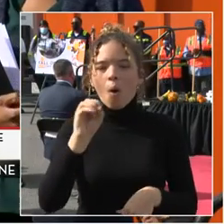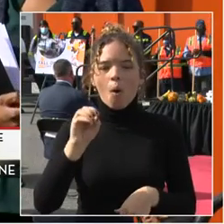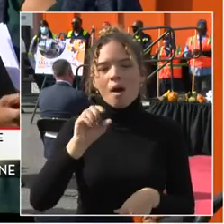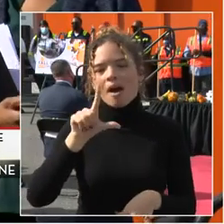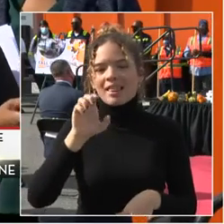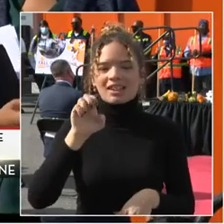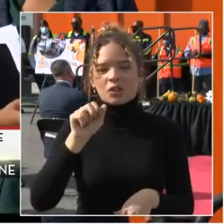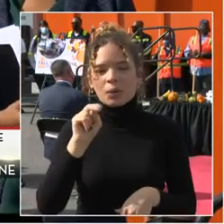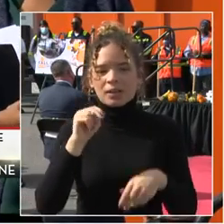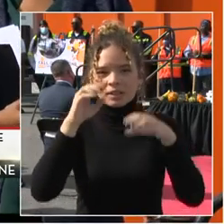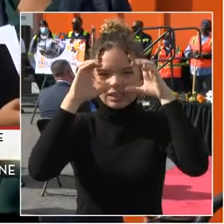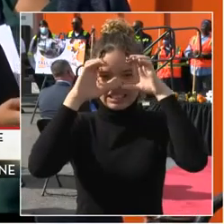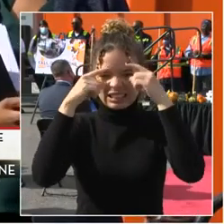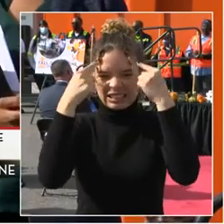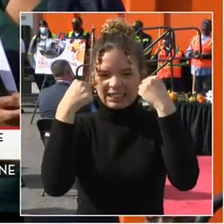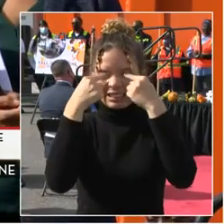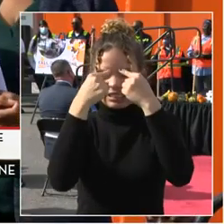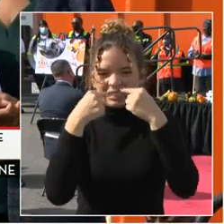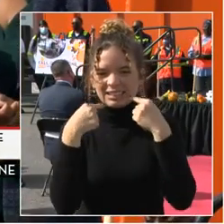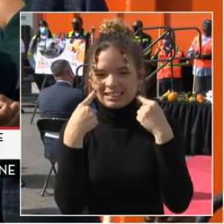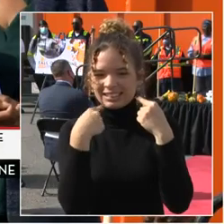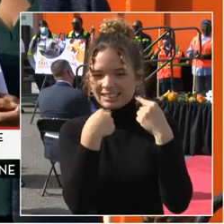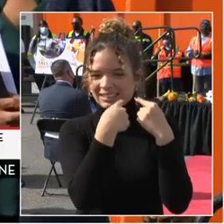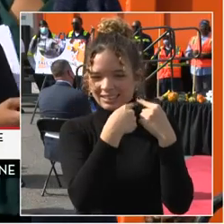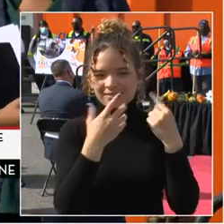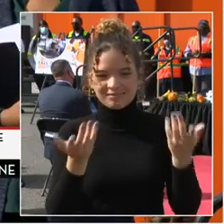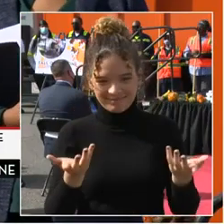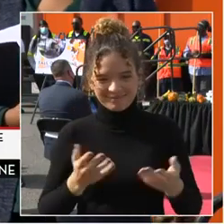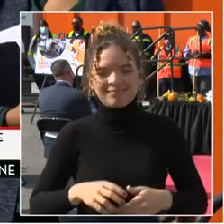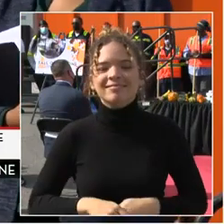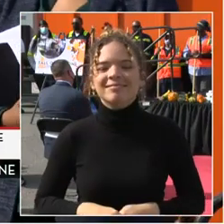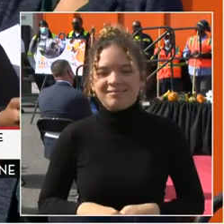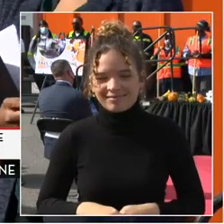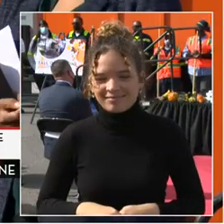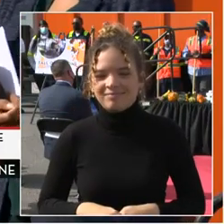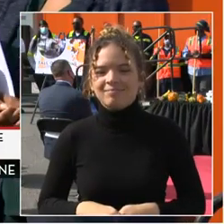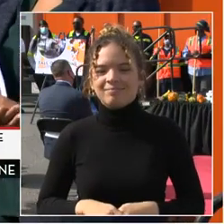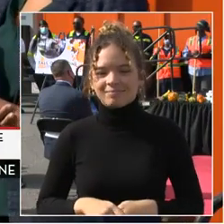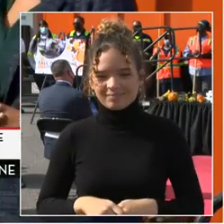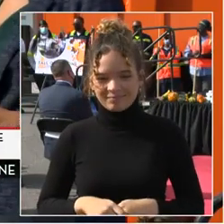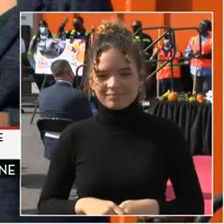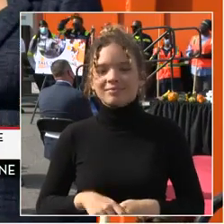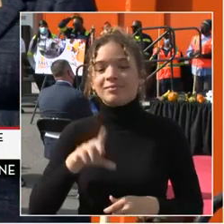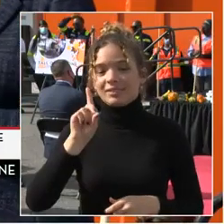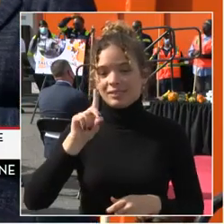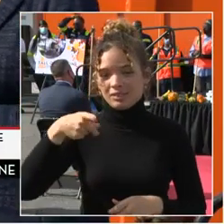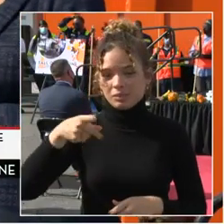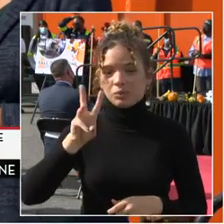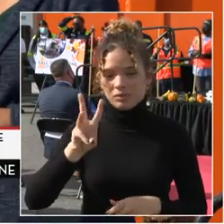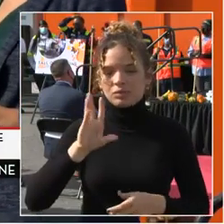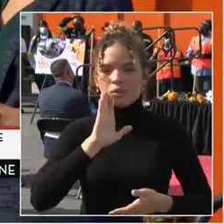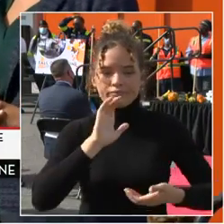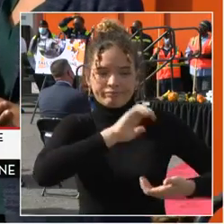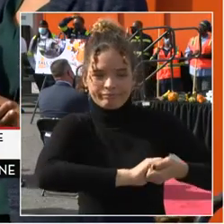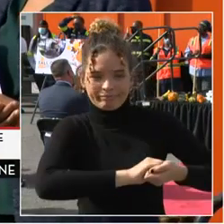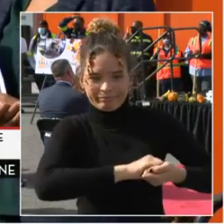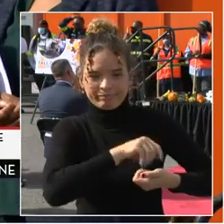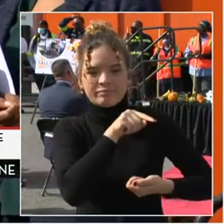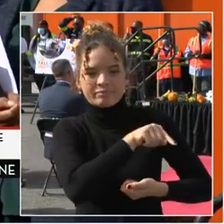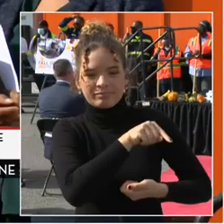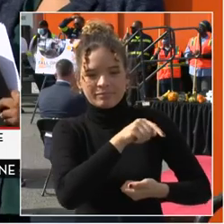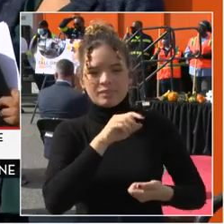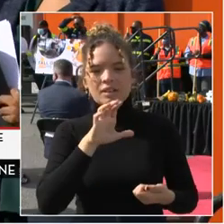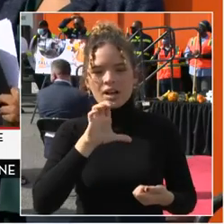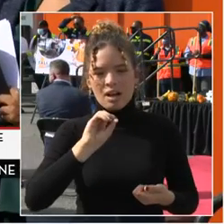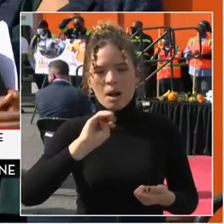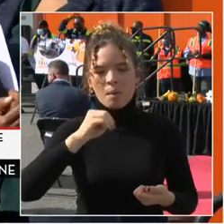We have with us today DPW's composting partner, Jeremy Borowski, who's from Compost Cab. He's over